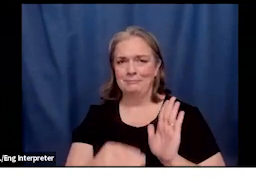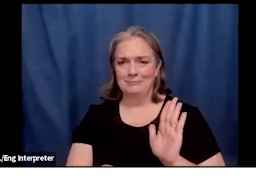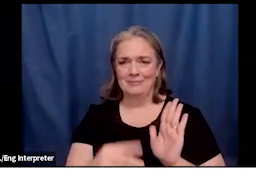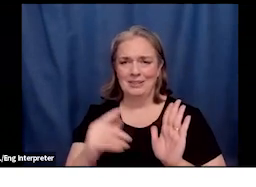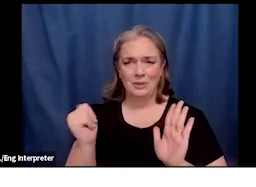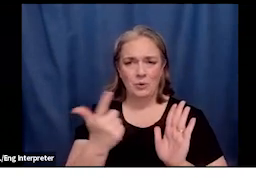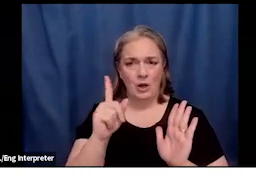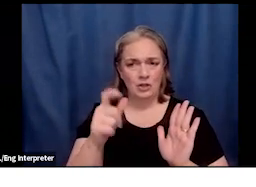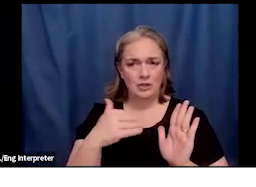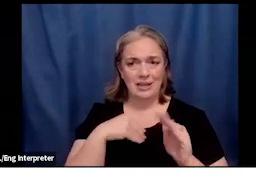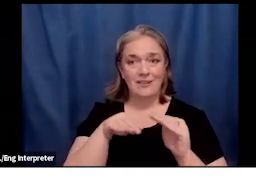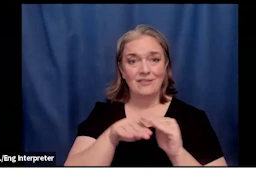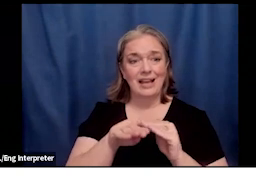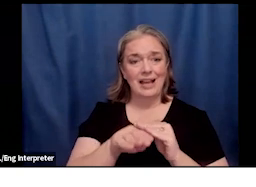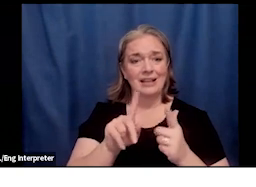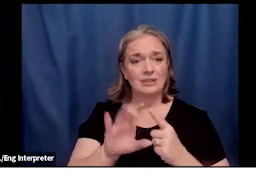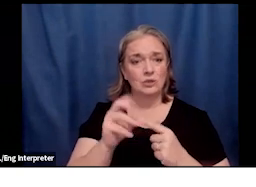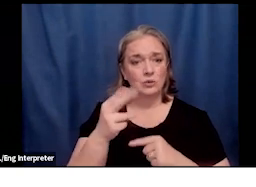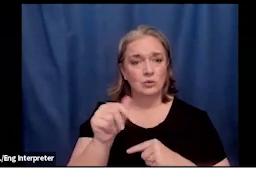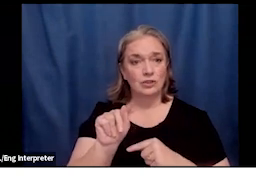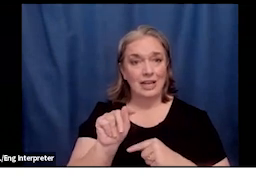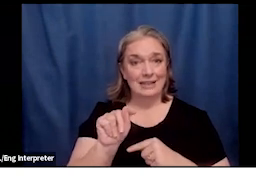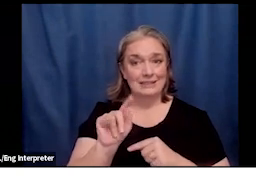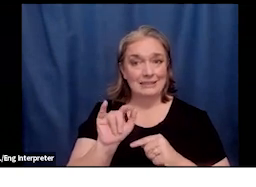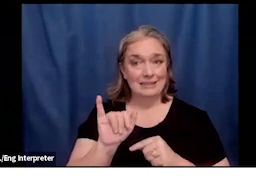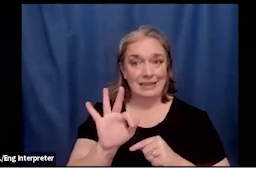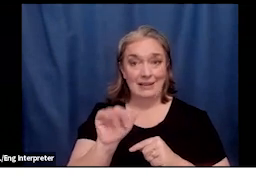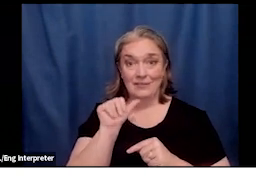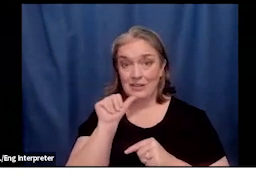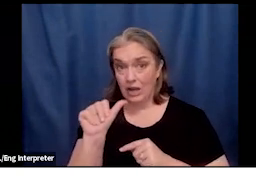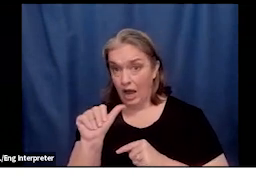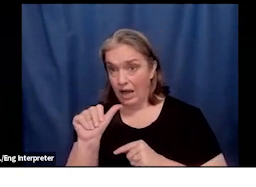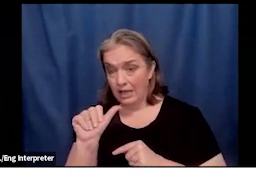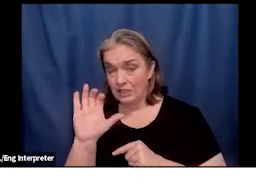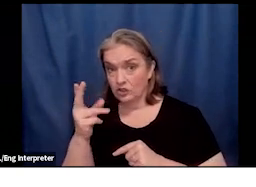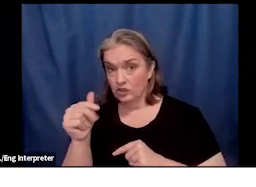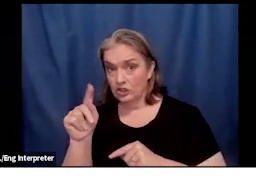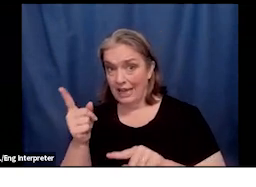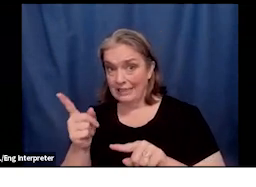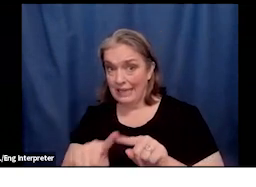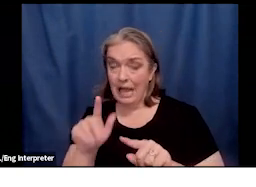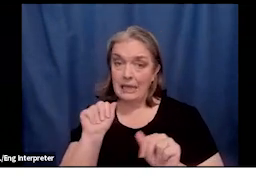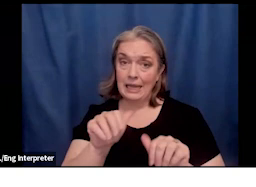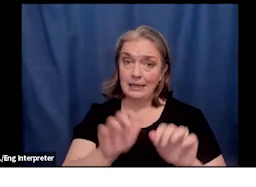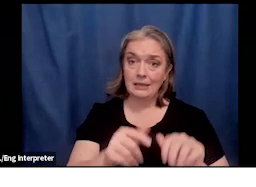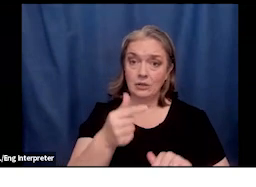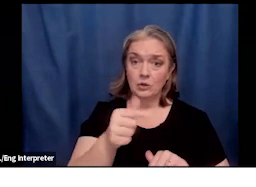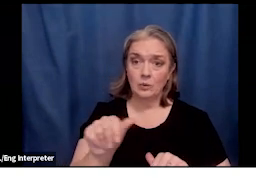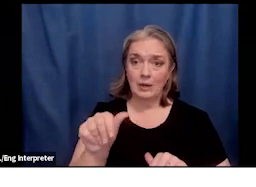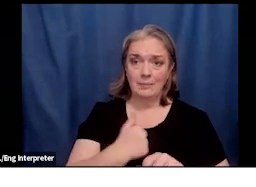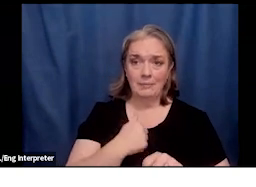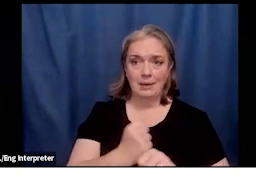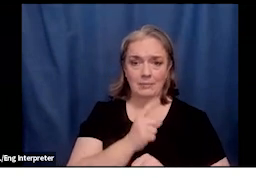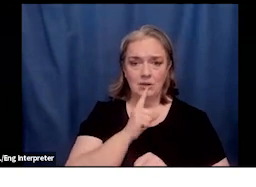should have access to the chat, and if not the chat, the Q&A. Oh, let me make